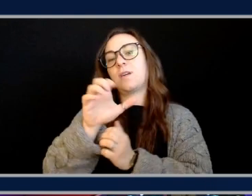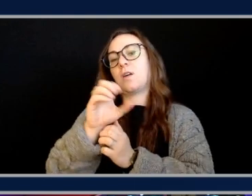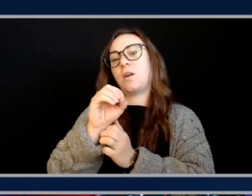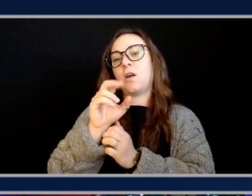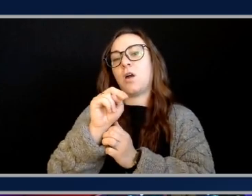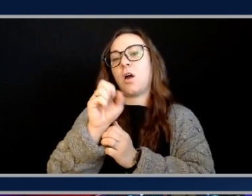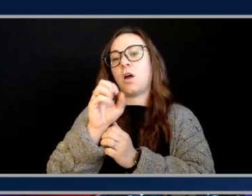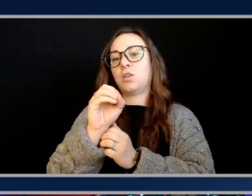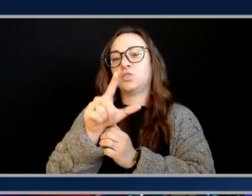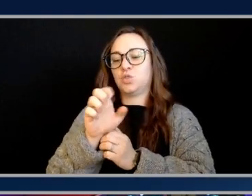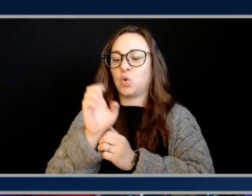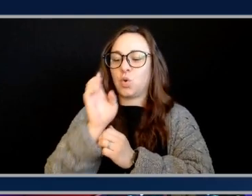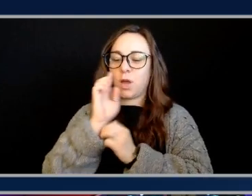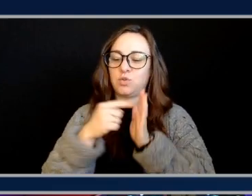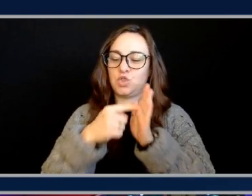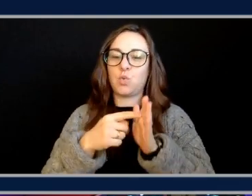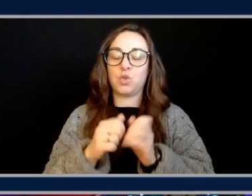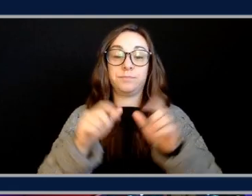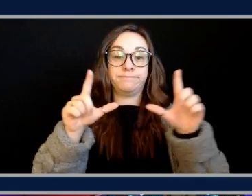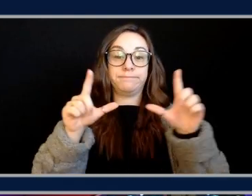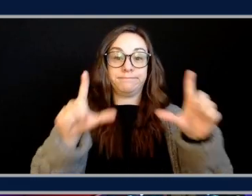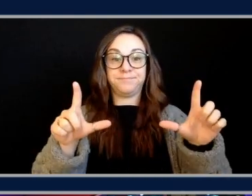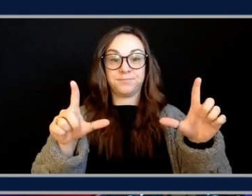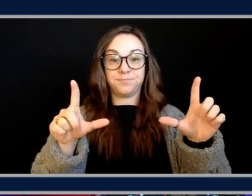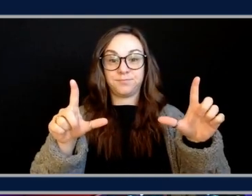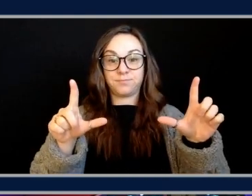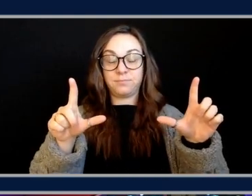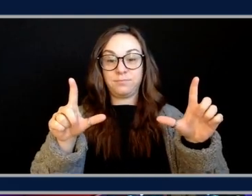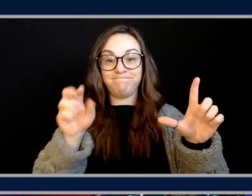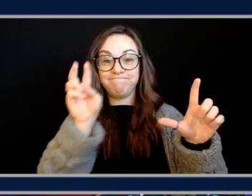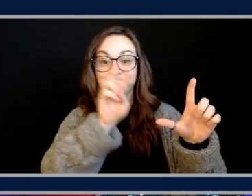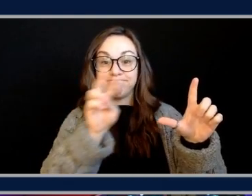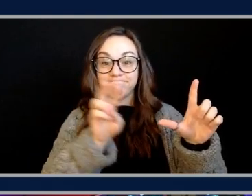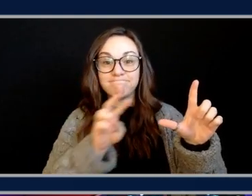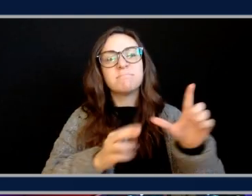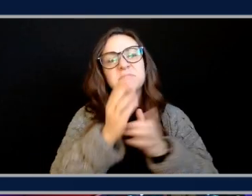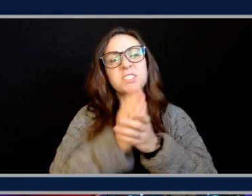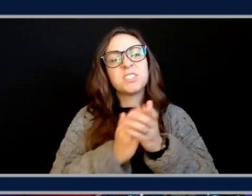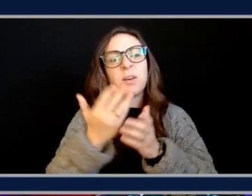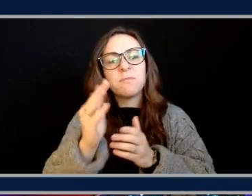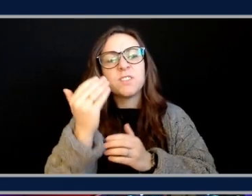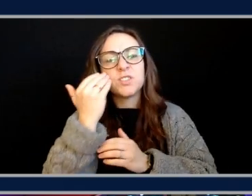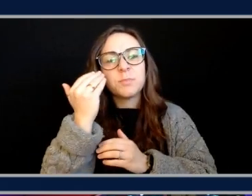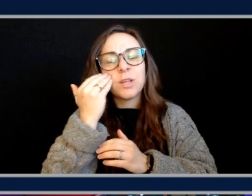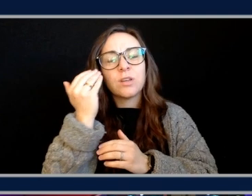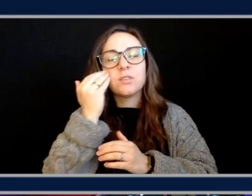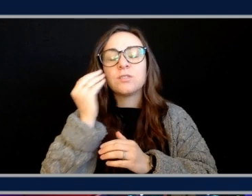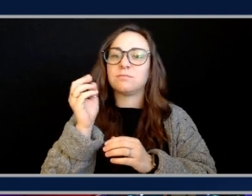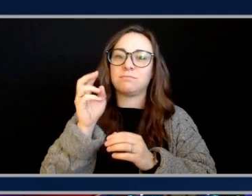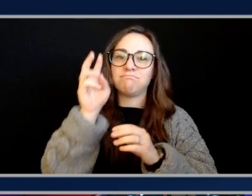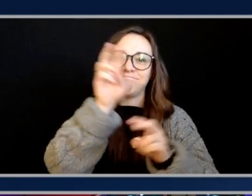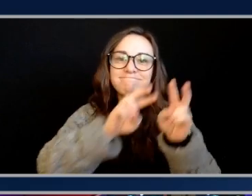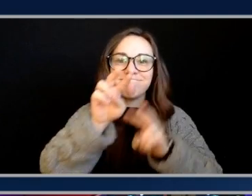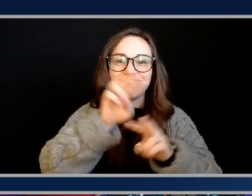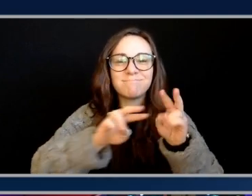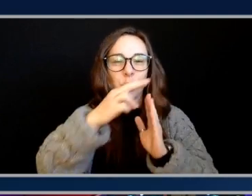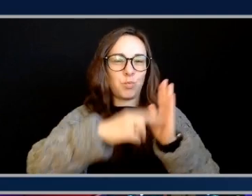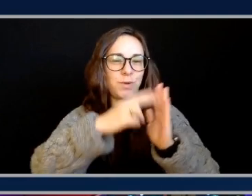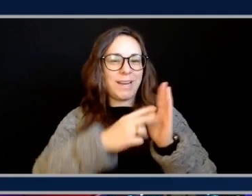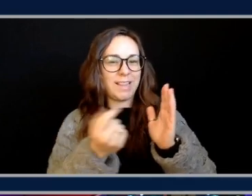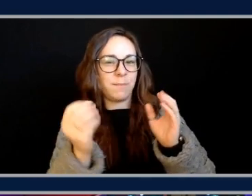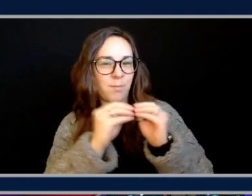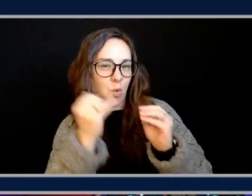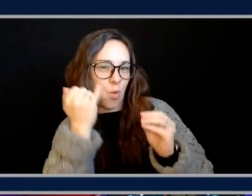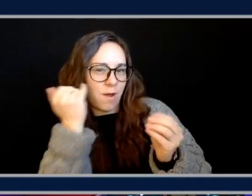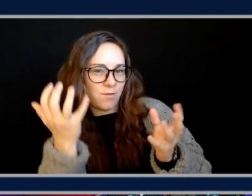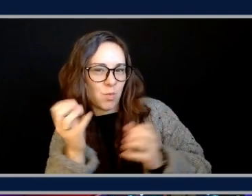through here. Yeah. So attribute-based instance selection, if this is not something you're familiar with, you should absolutely go and find out and read up a little bit more about this. But